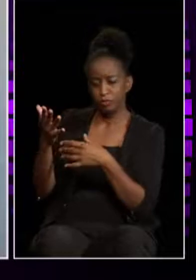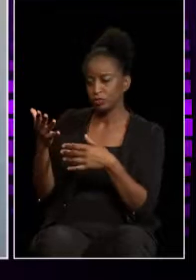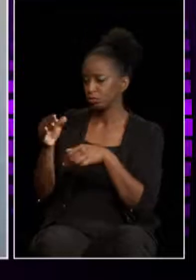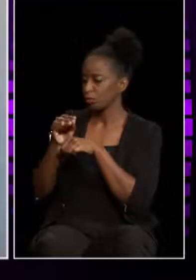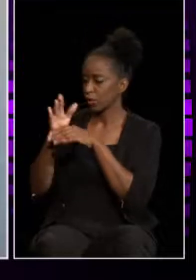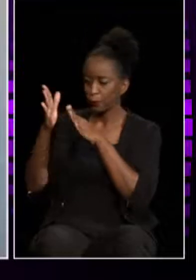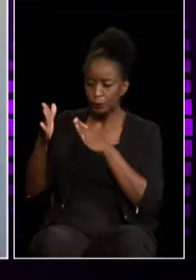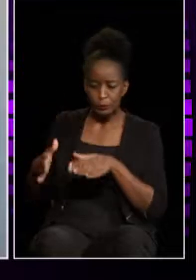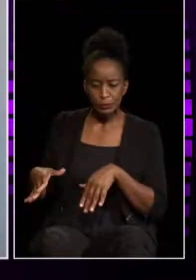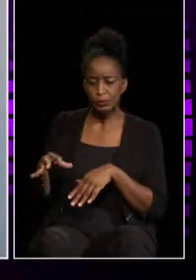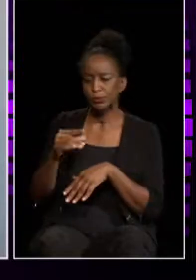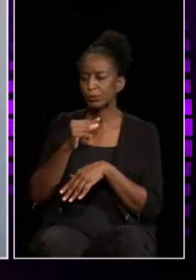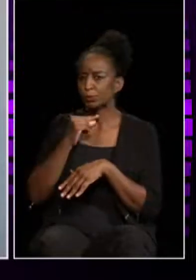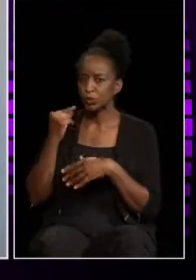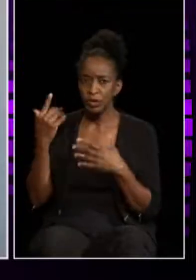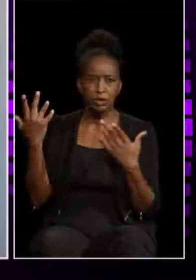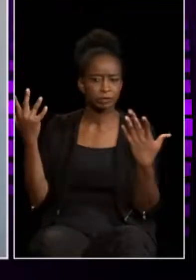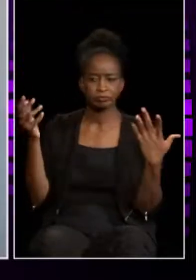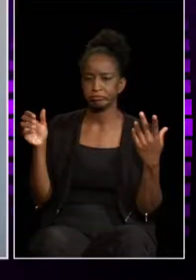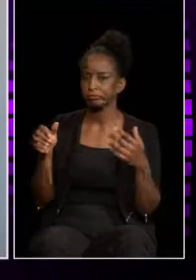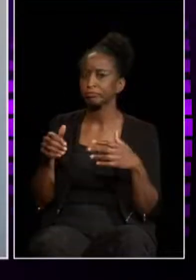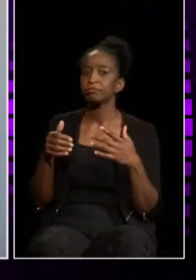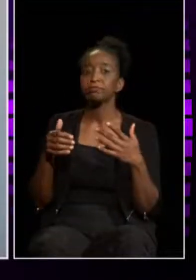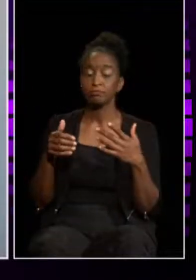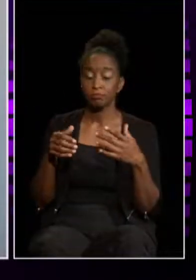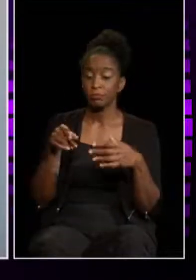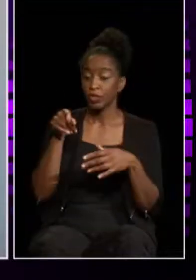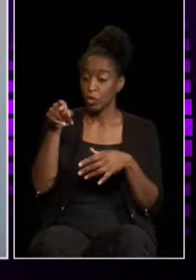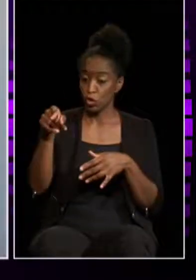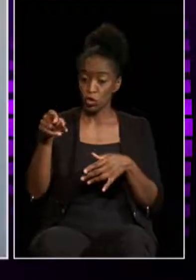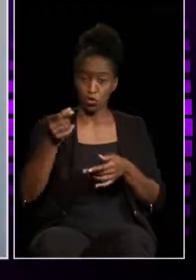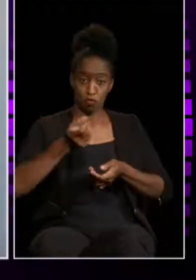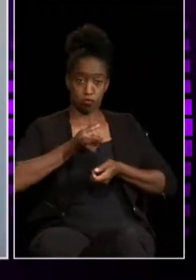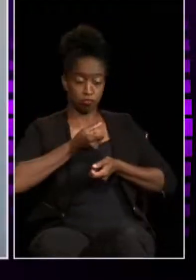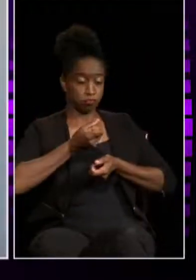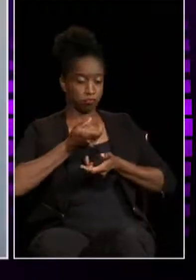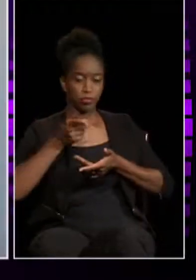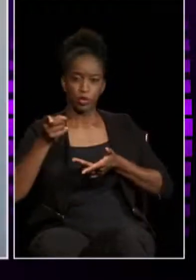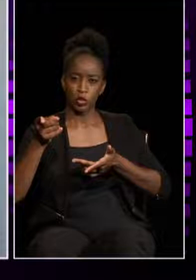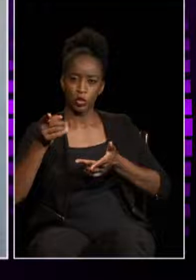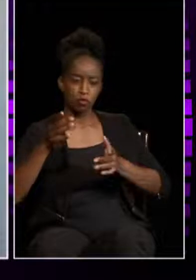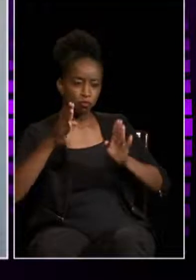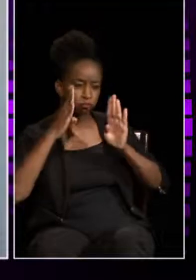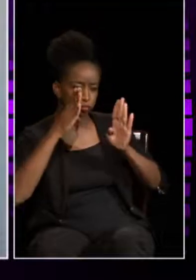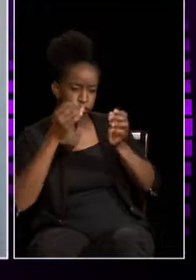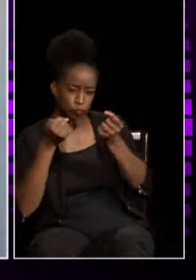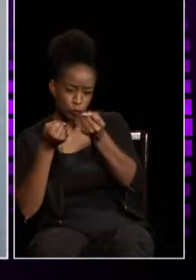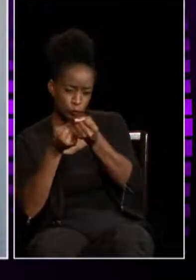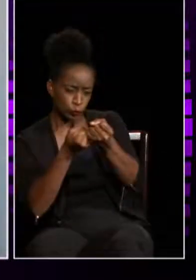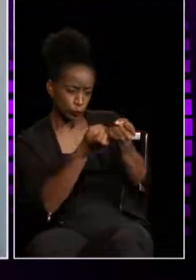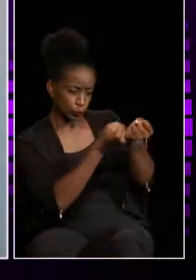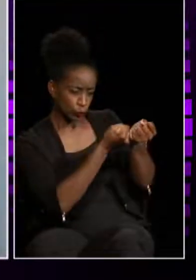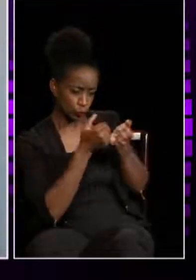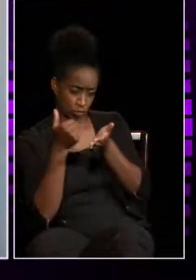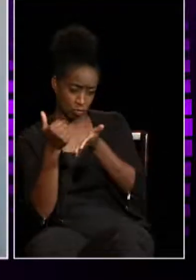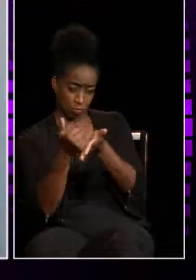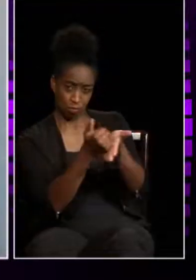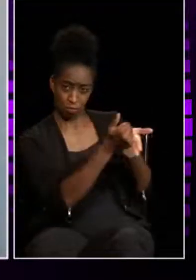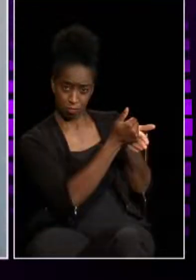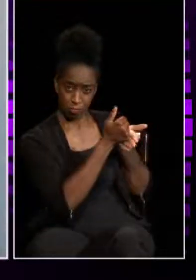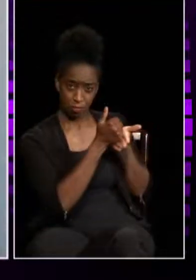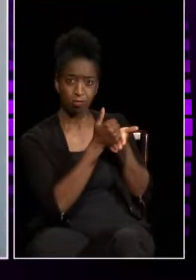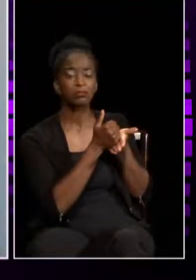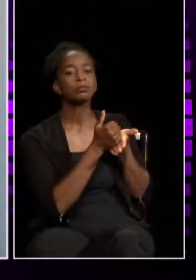you protect your mental health. As much as you pour out, you need to pour into you. So as you take care of your